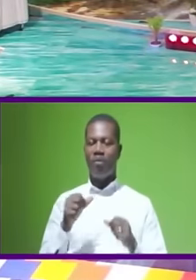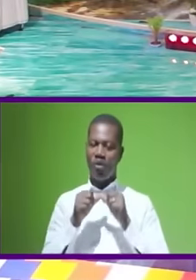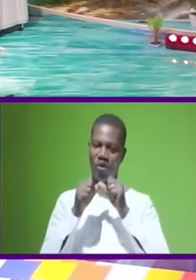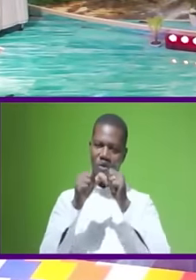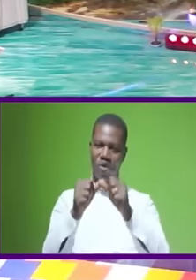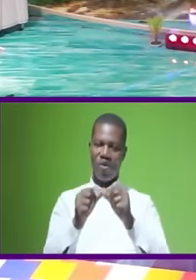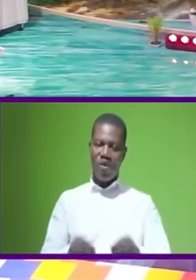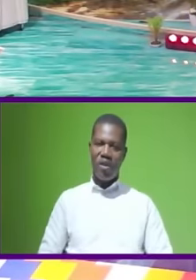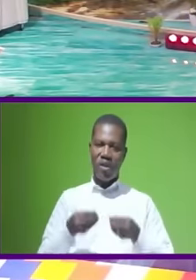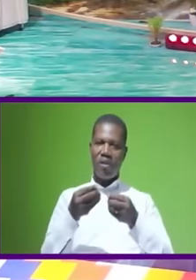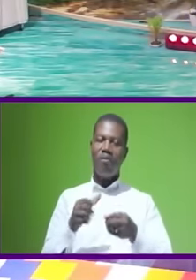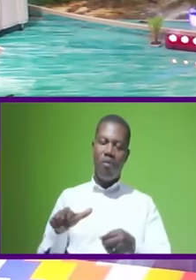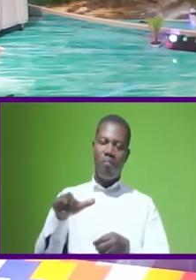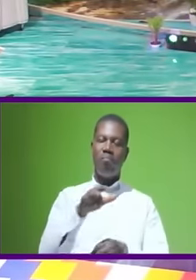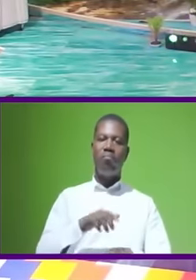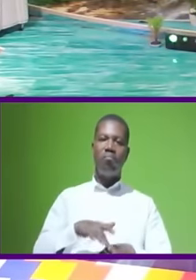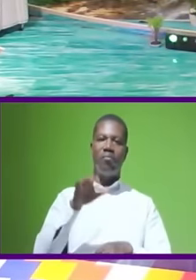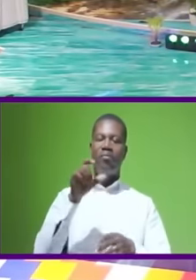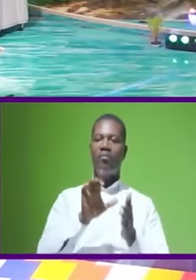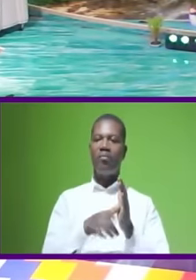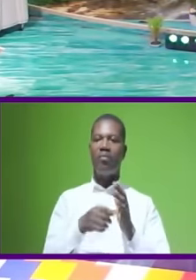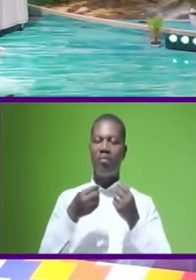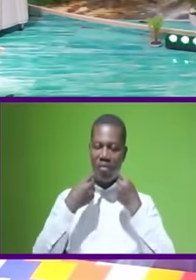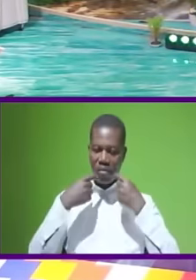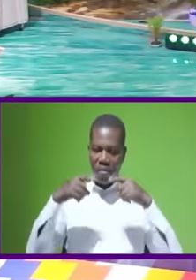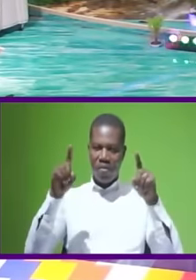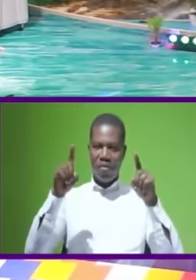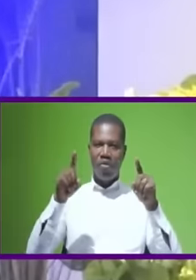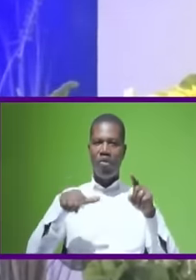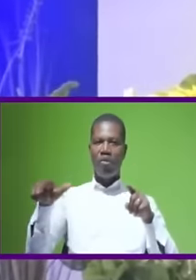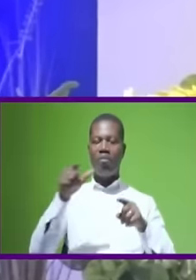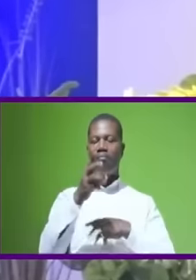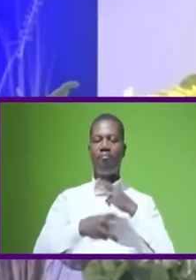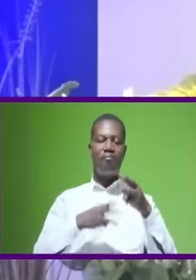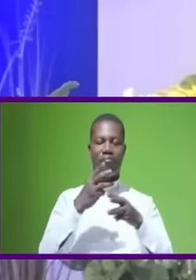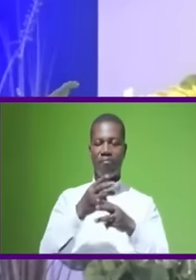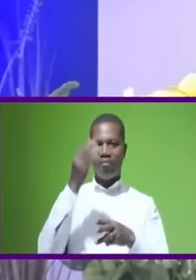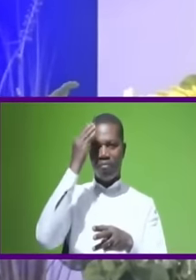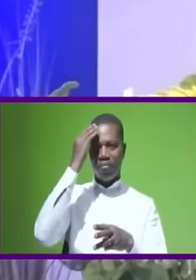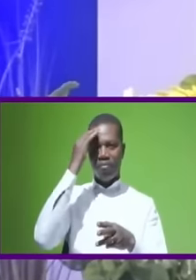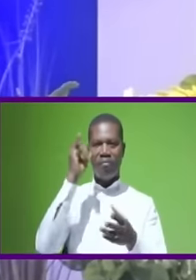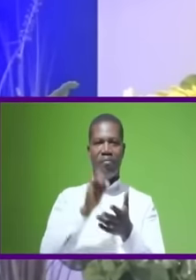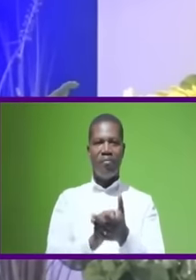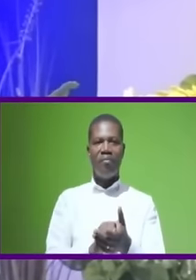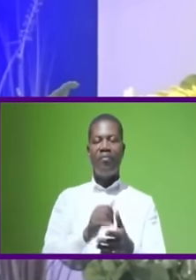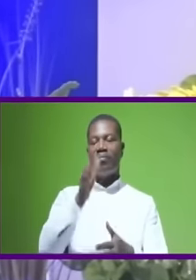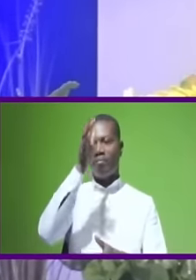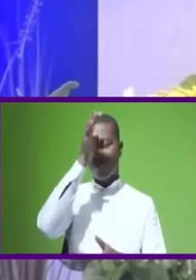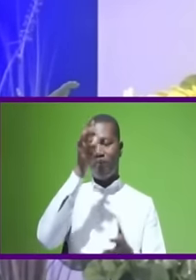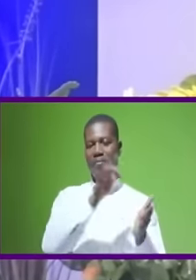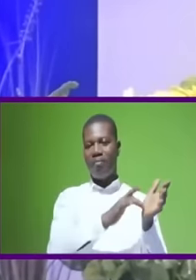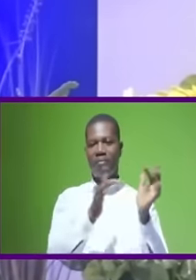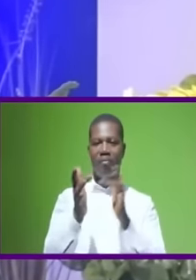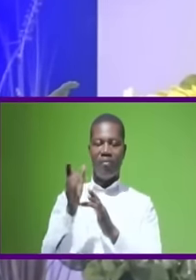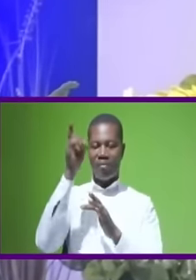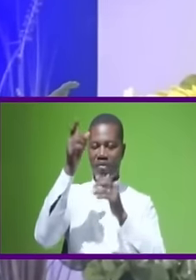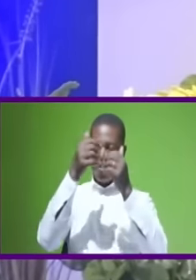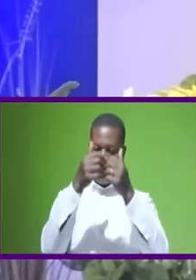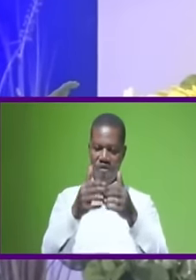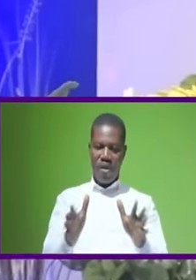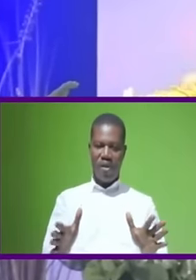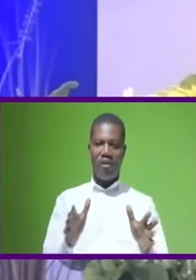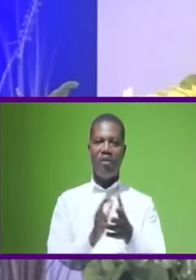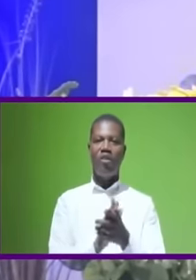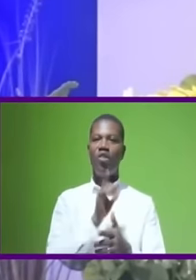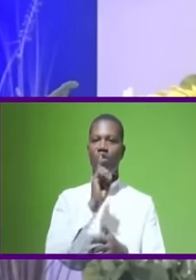ye na ma ho. Ye bepa e mwa kamaria se nyina te ehuno se papa Yesu. E ye wo na waje.